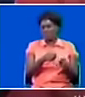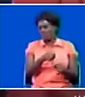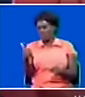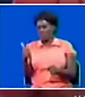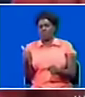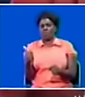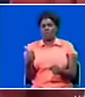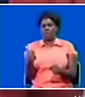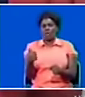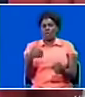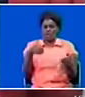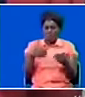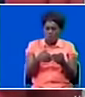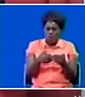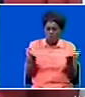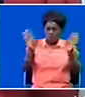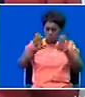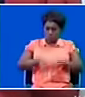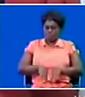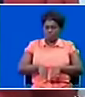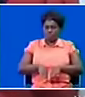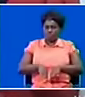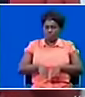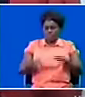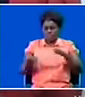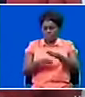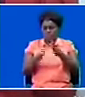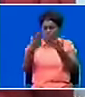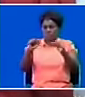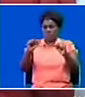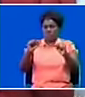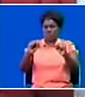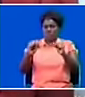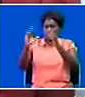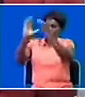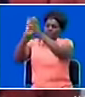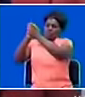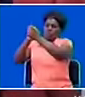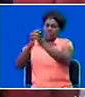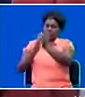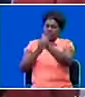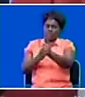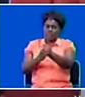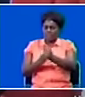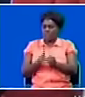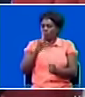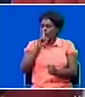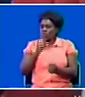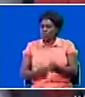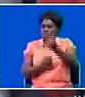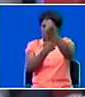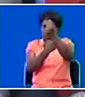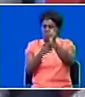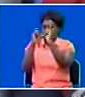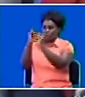The near fallout had arisen from claims that the deputy president and the top Jubilee leadership were quietly supporting independent